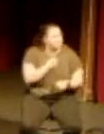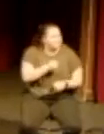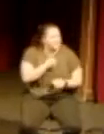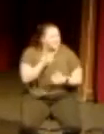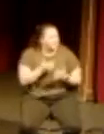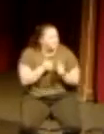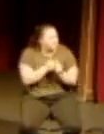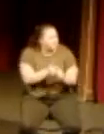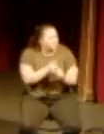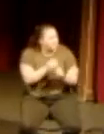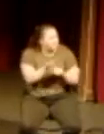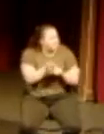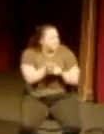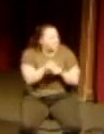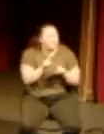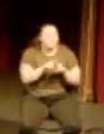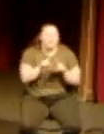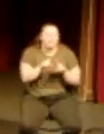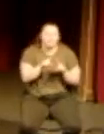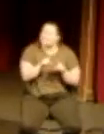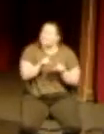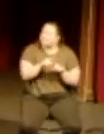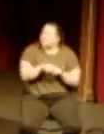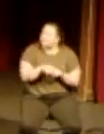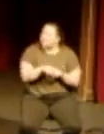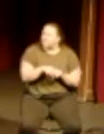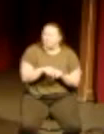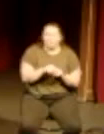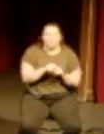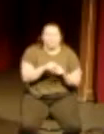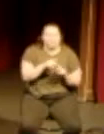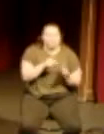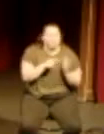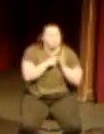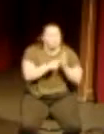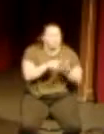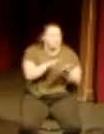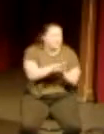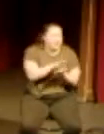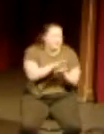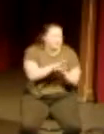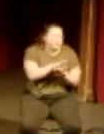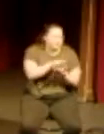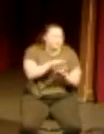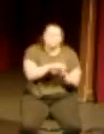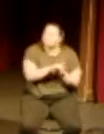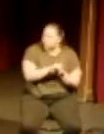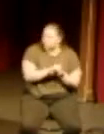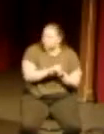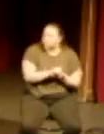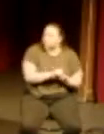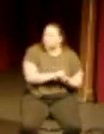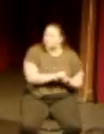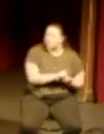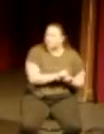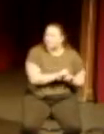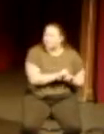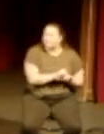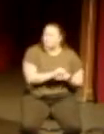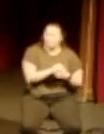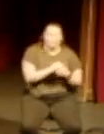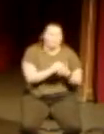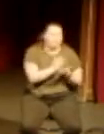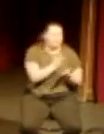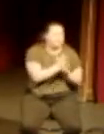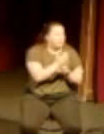little like flyover of the campus, and then specifically it ends up kind of going right between Student Union